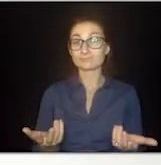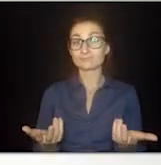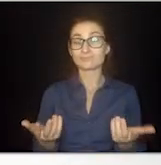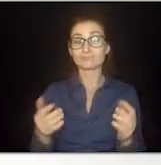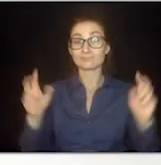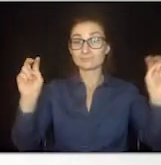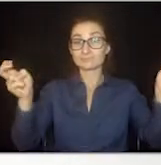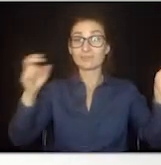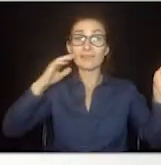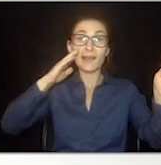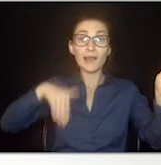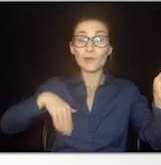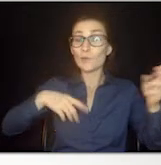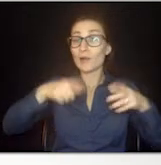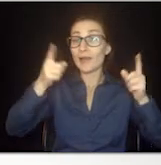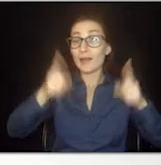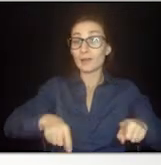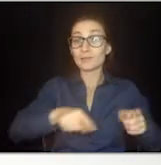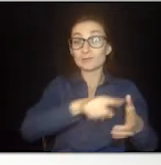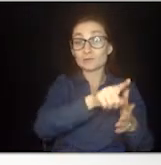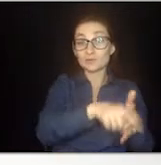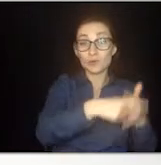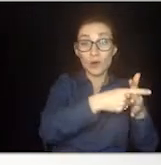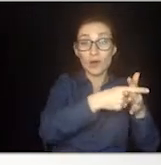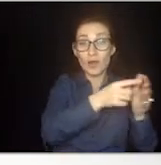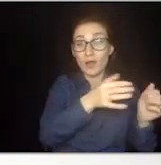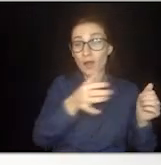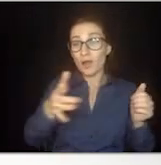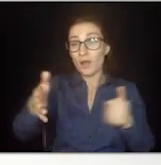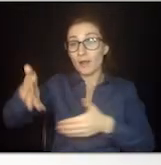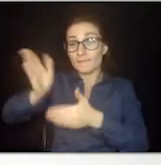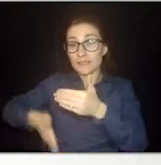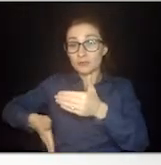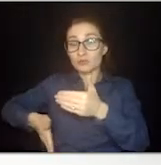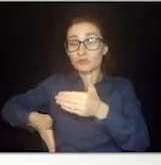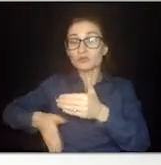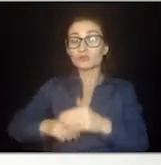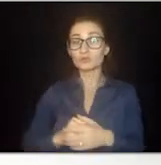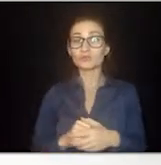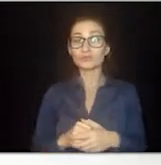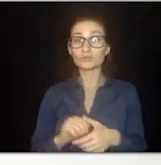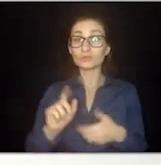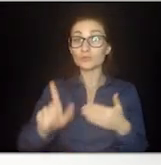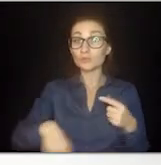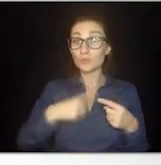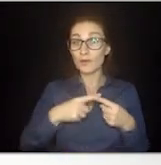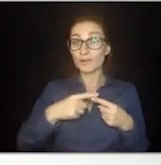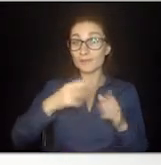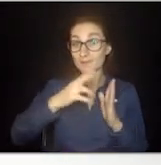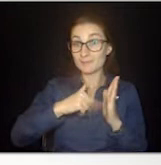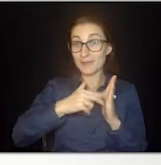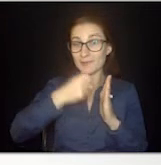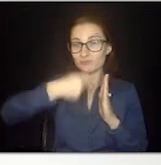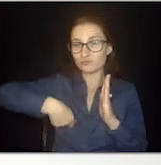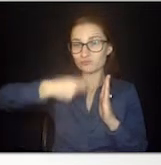I know what is going to happen from start to finish. So when they get that paint roller